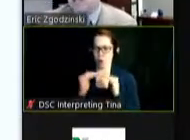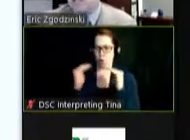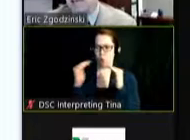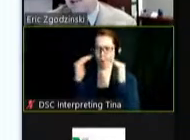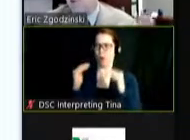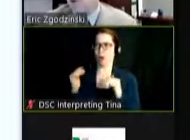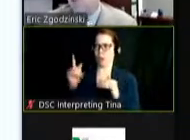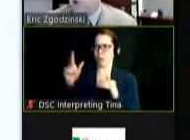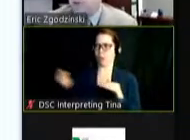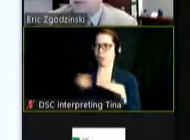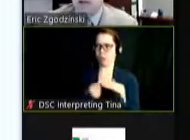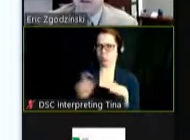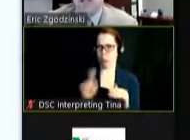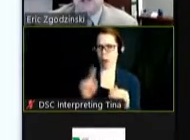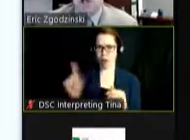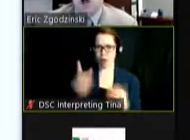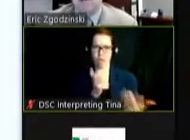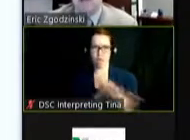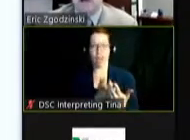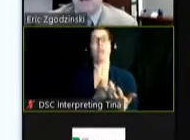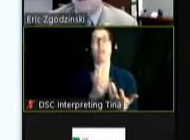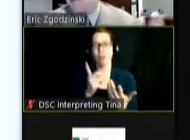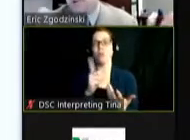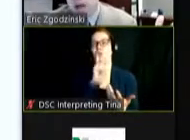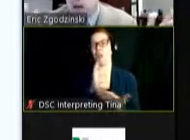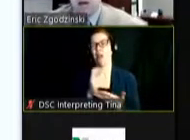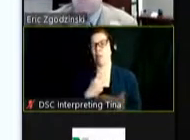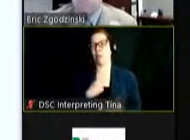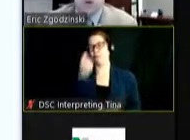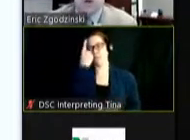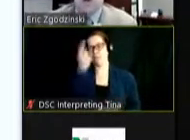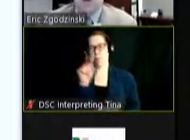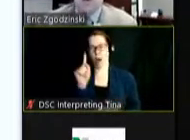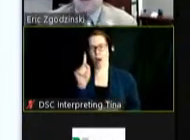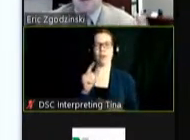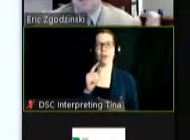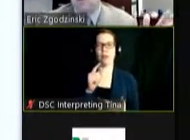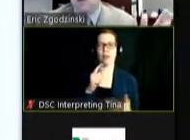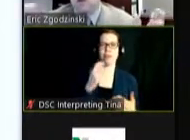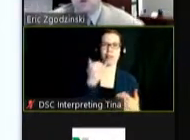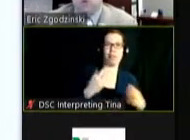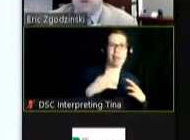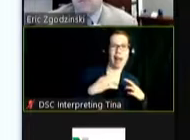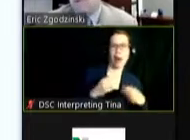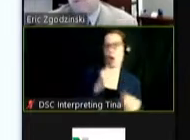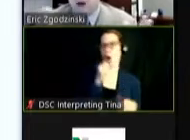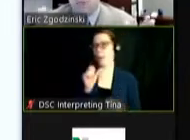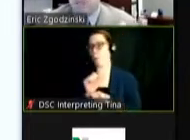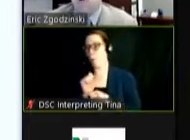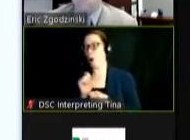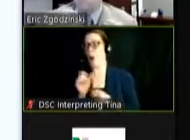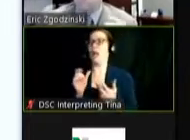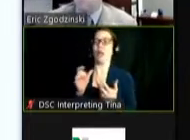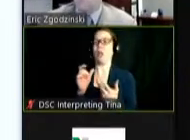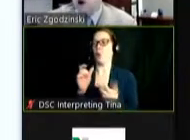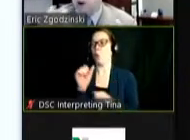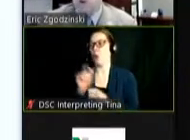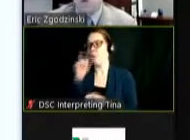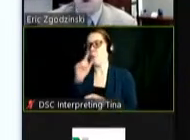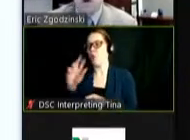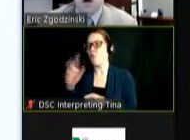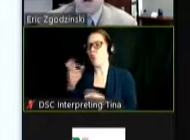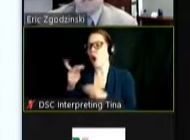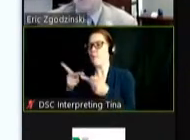We ask you kind of for your employment sector. That's going to help us out. Are you retired, unemployed? Do you work for a pharmacy? Who are